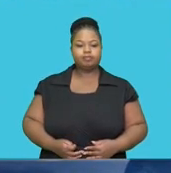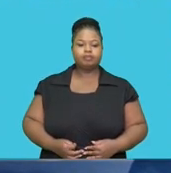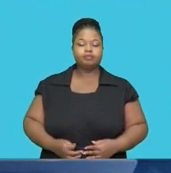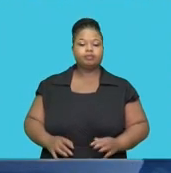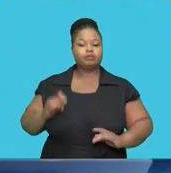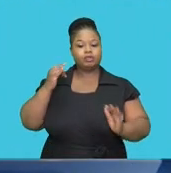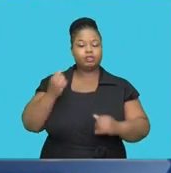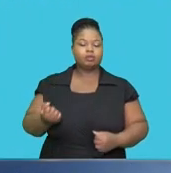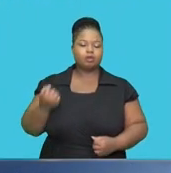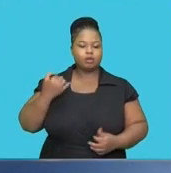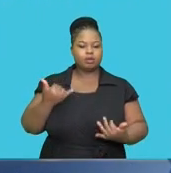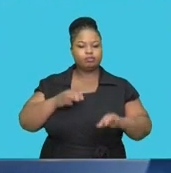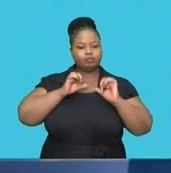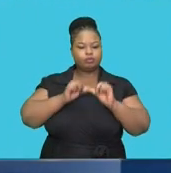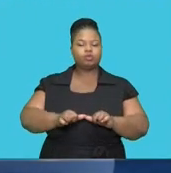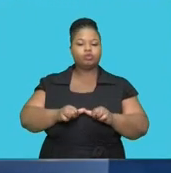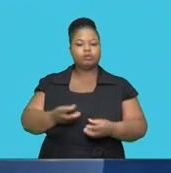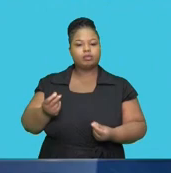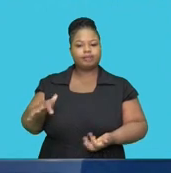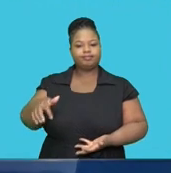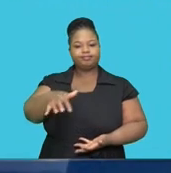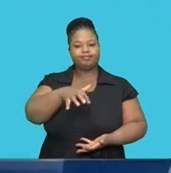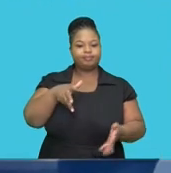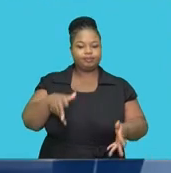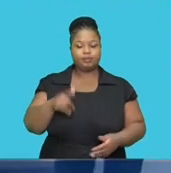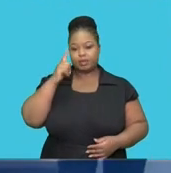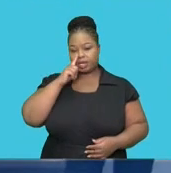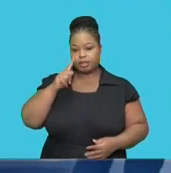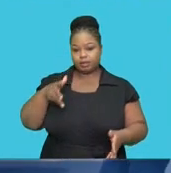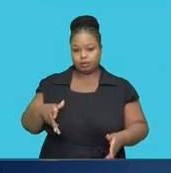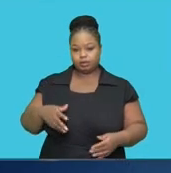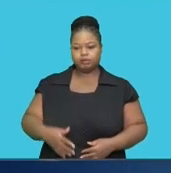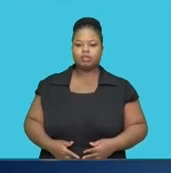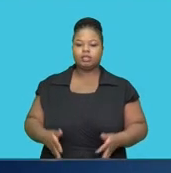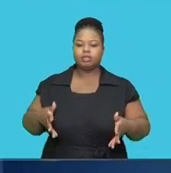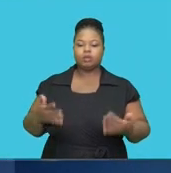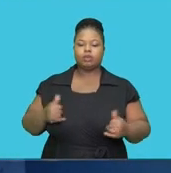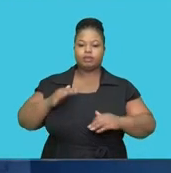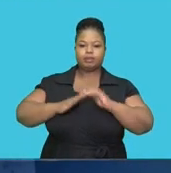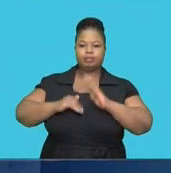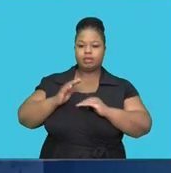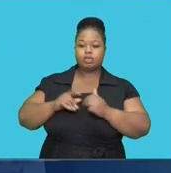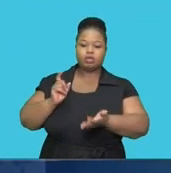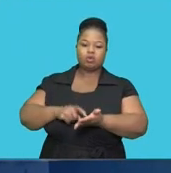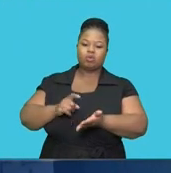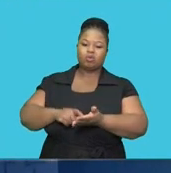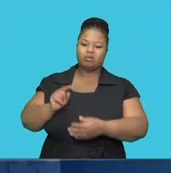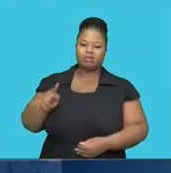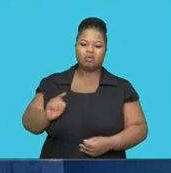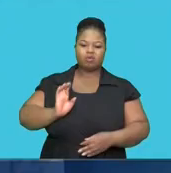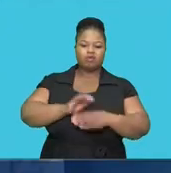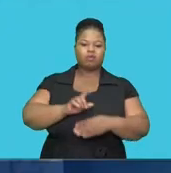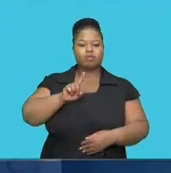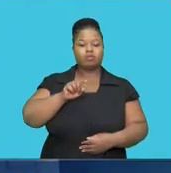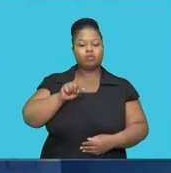City Power is continuing with its revenue collection drive here in Lenasia. Currently, we are at a building that is owing the entity over